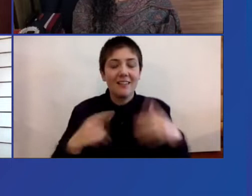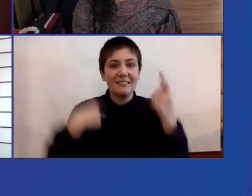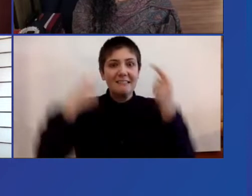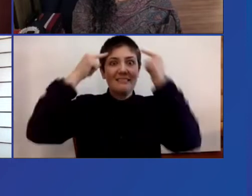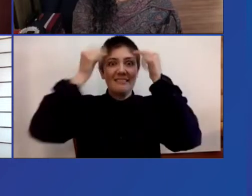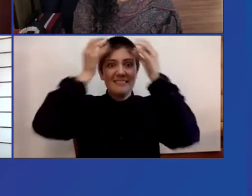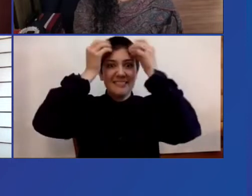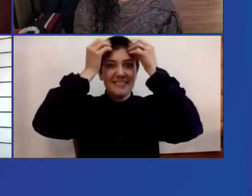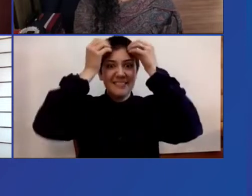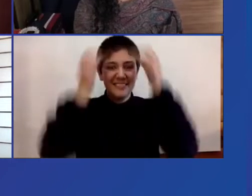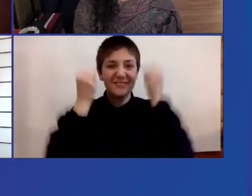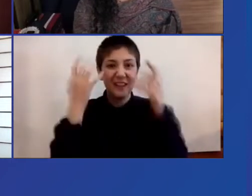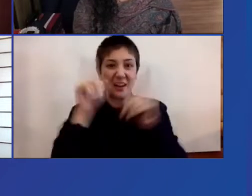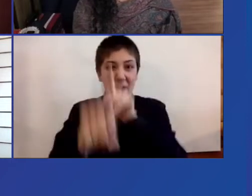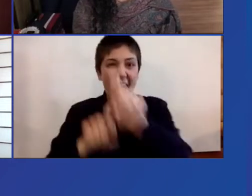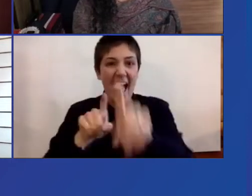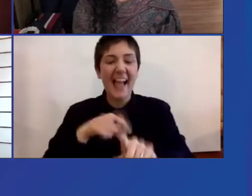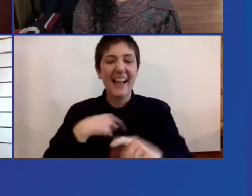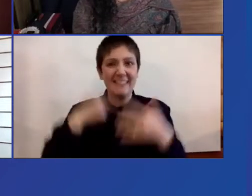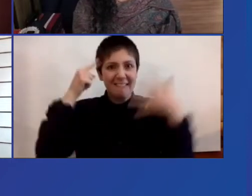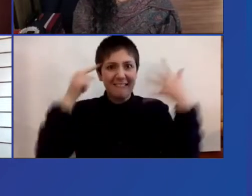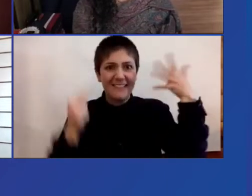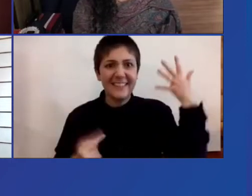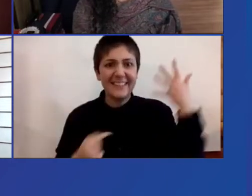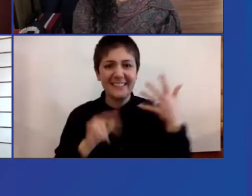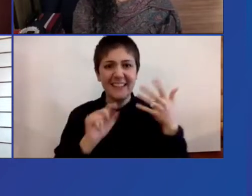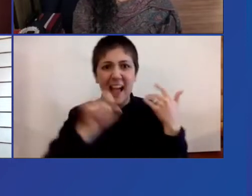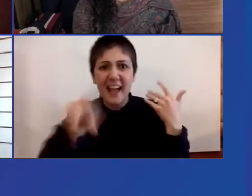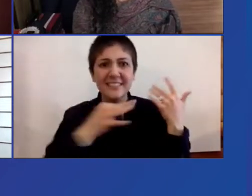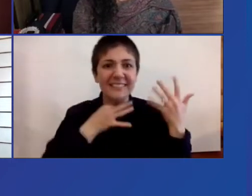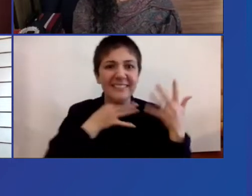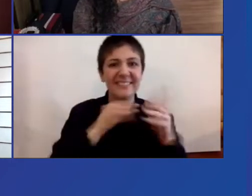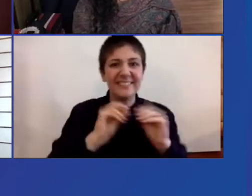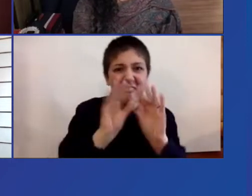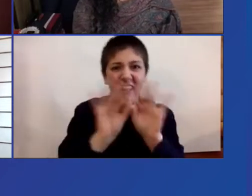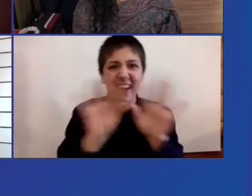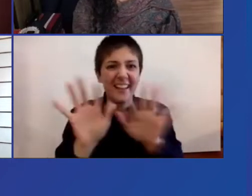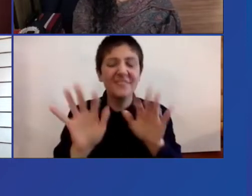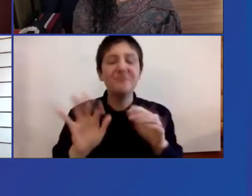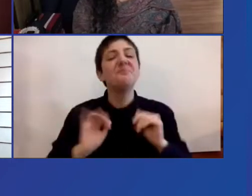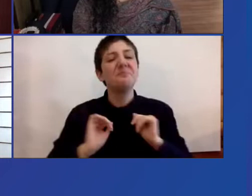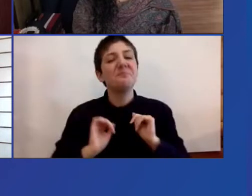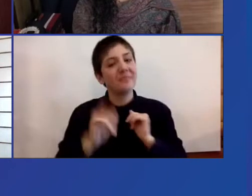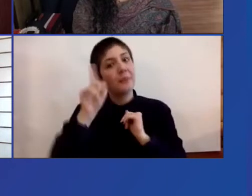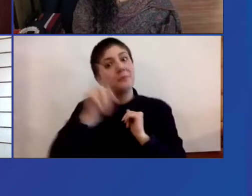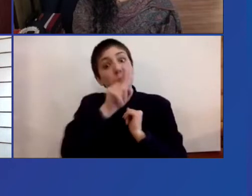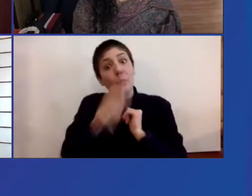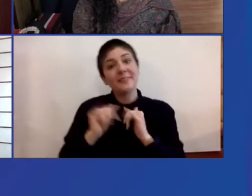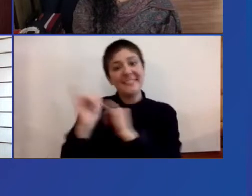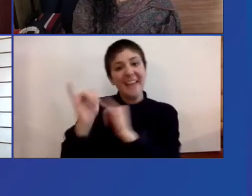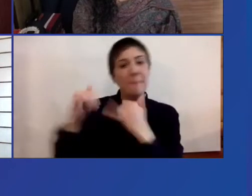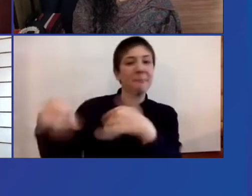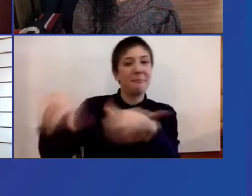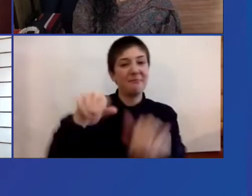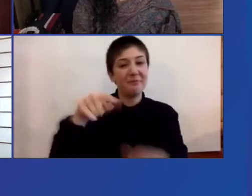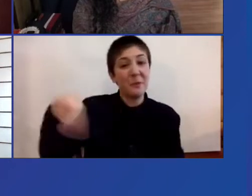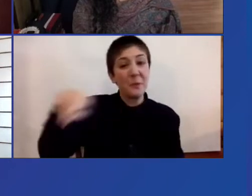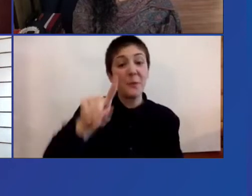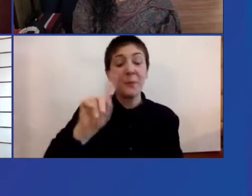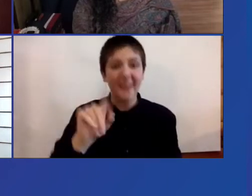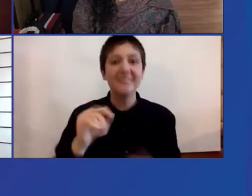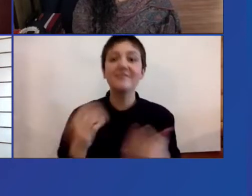so I'm sure there's so many that come to your mind as well. So as we said at the beginning of the broadcast, feel